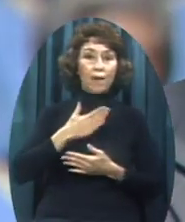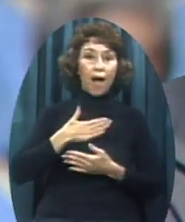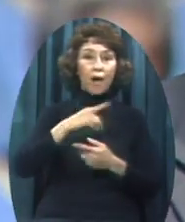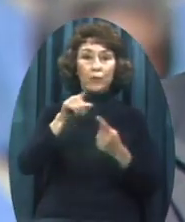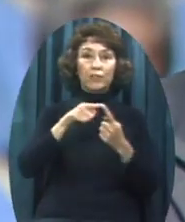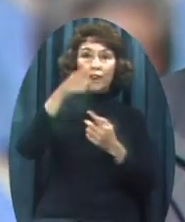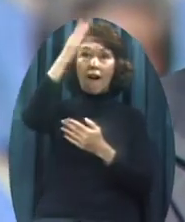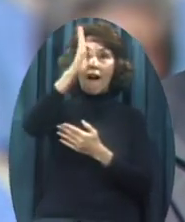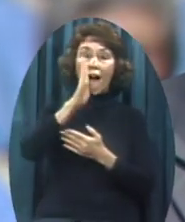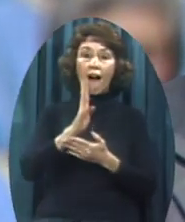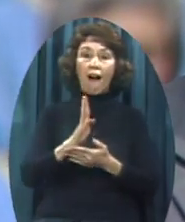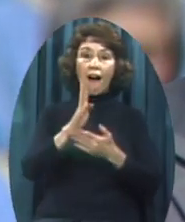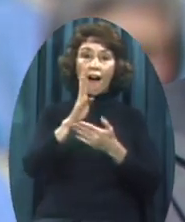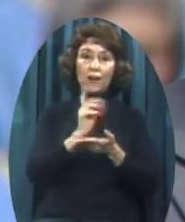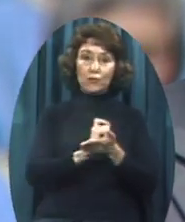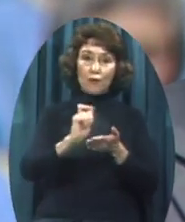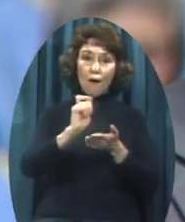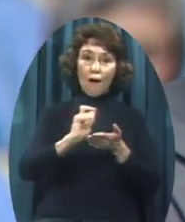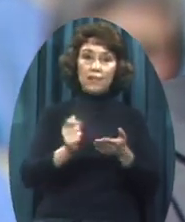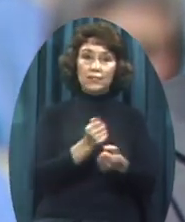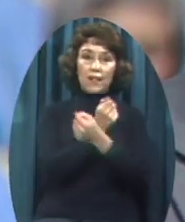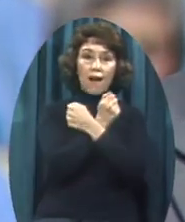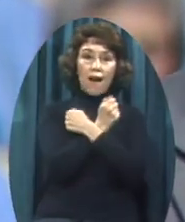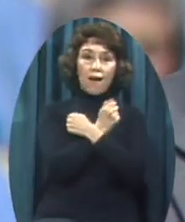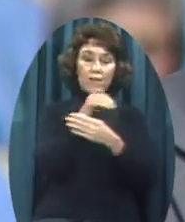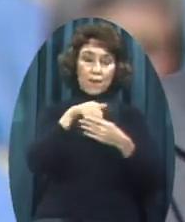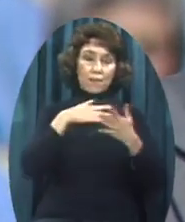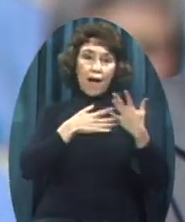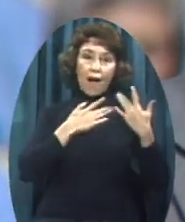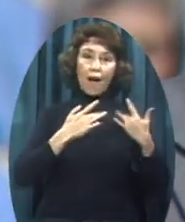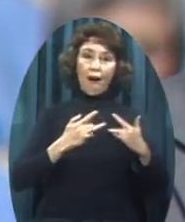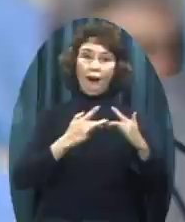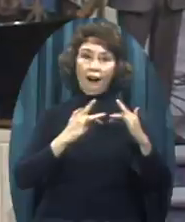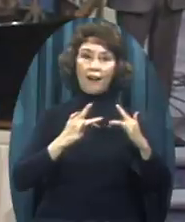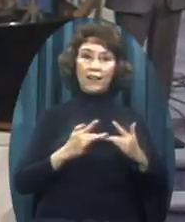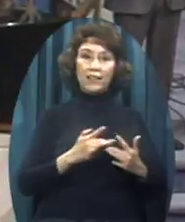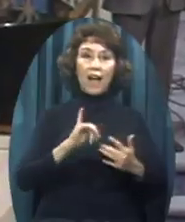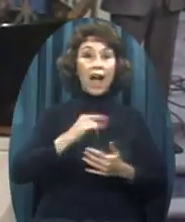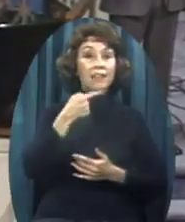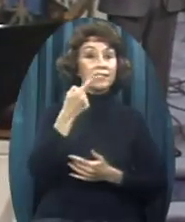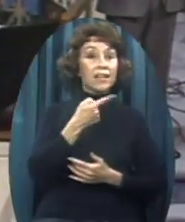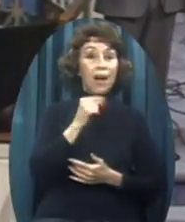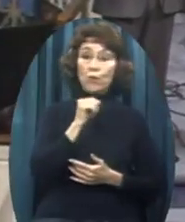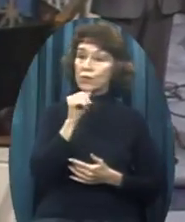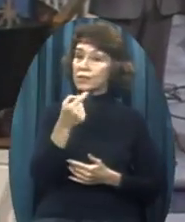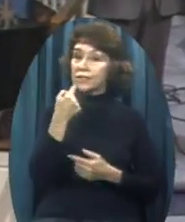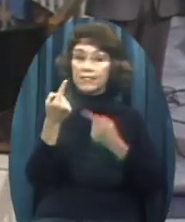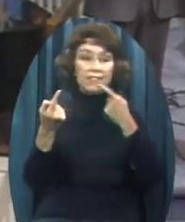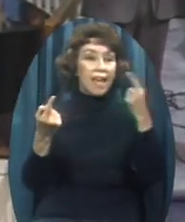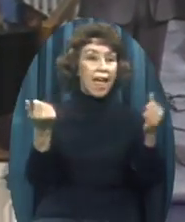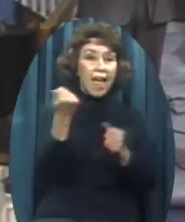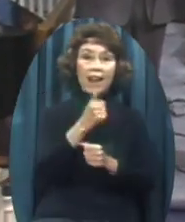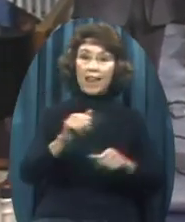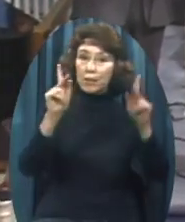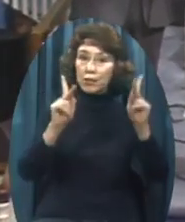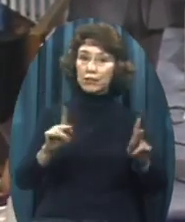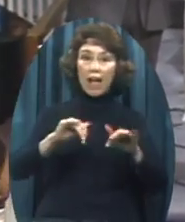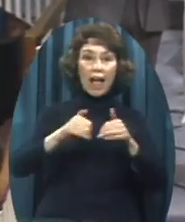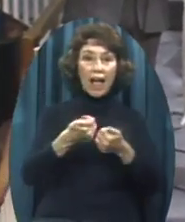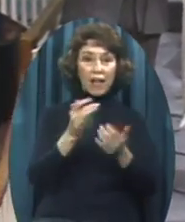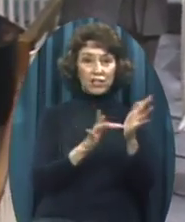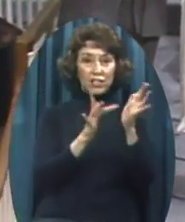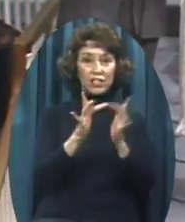when God tempts his love in my heart. Well, I said I wouldn't tell it to a living soul how he